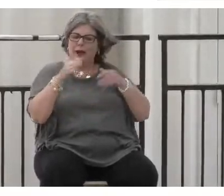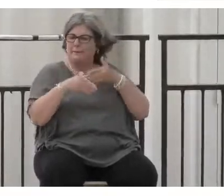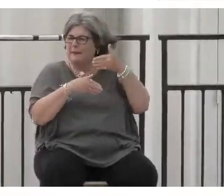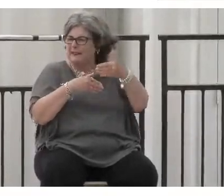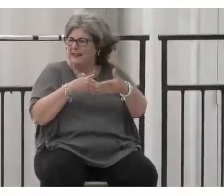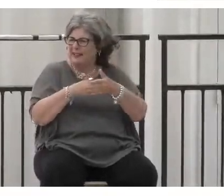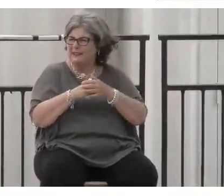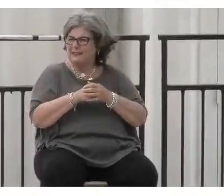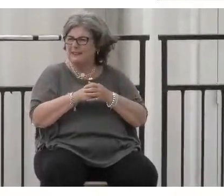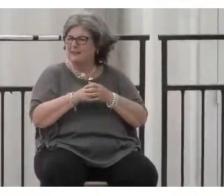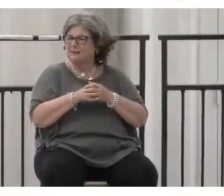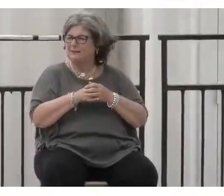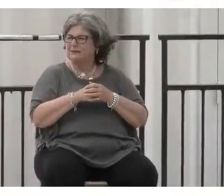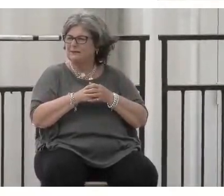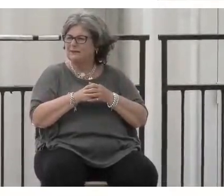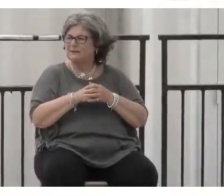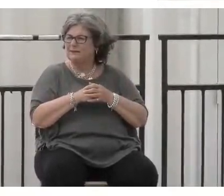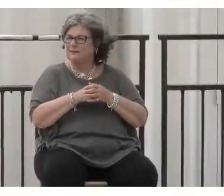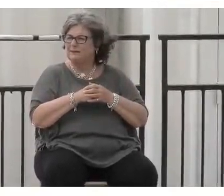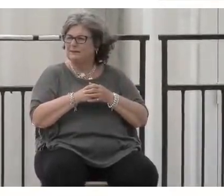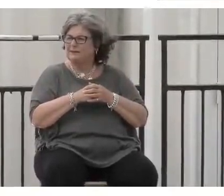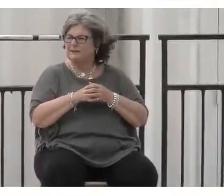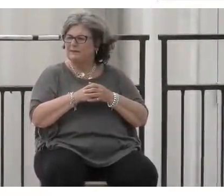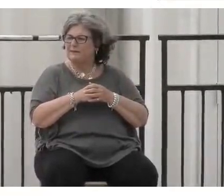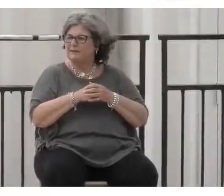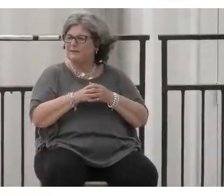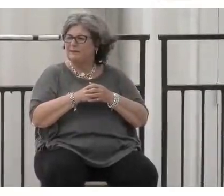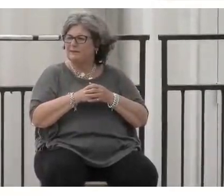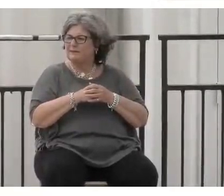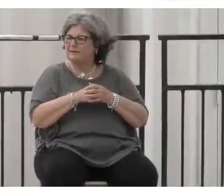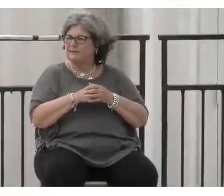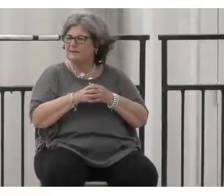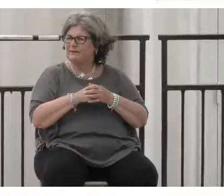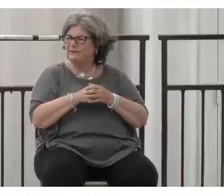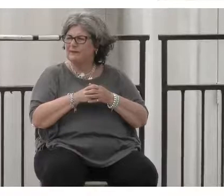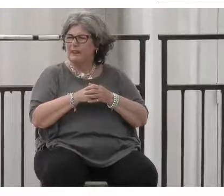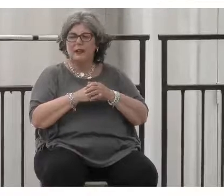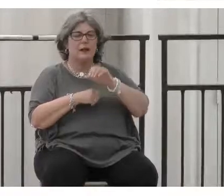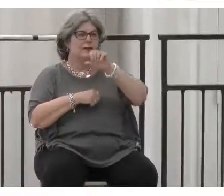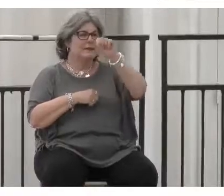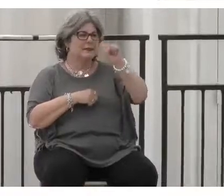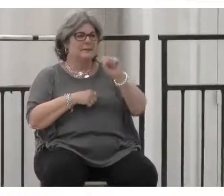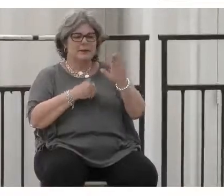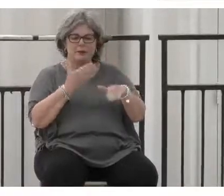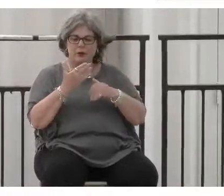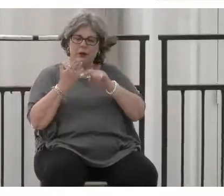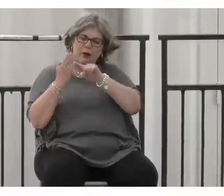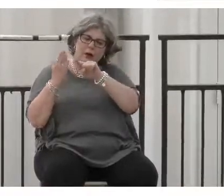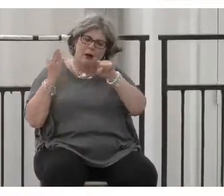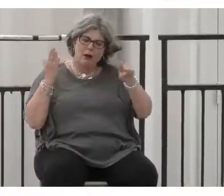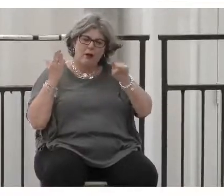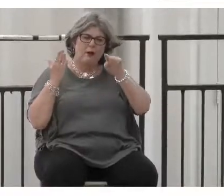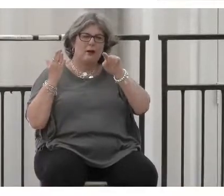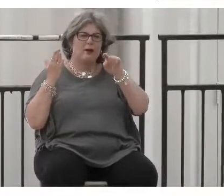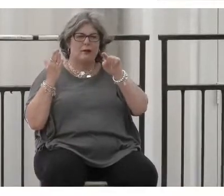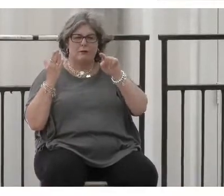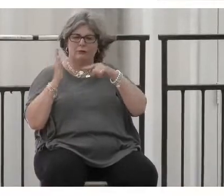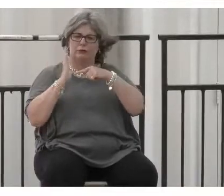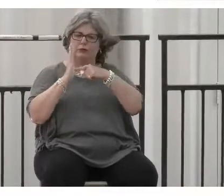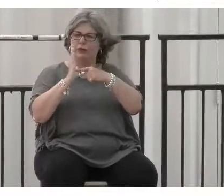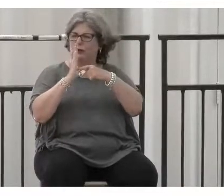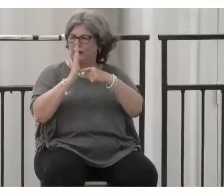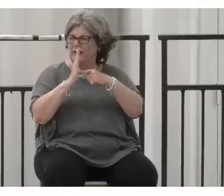And I think we ended the semester with every single student's example of a provision of how